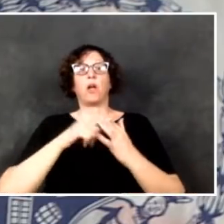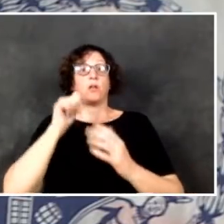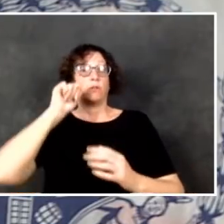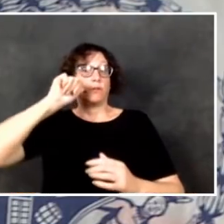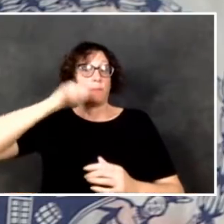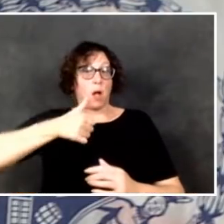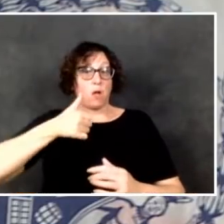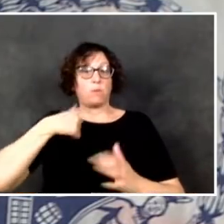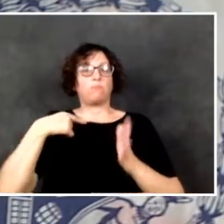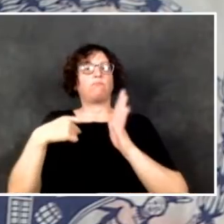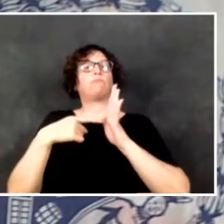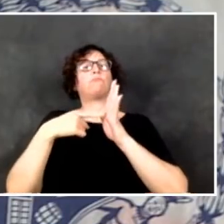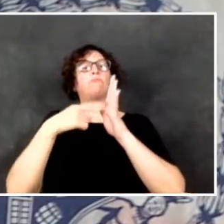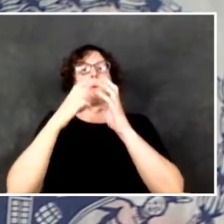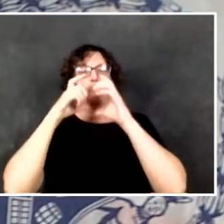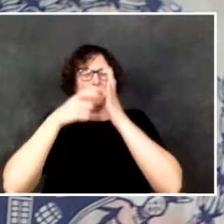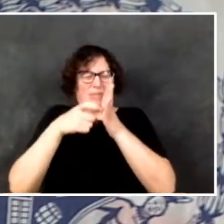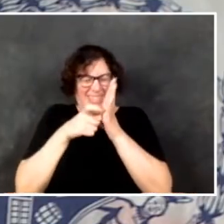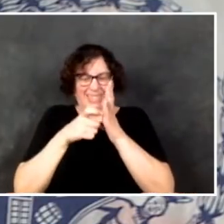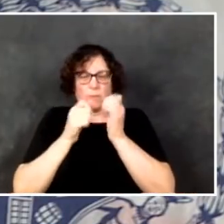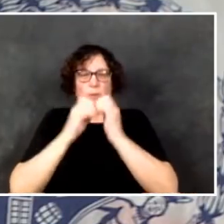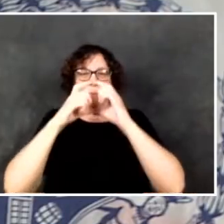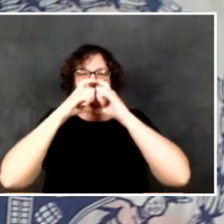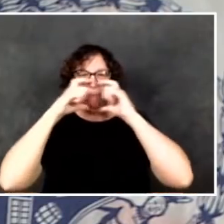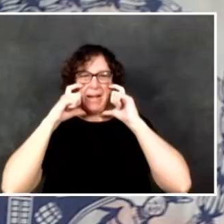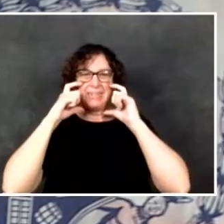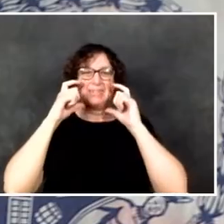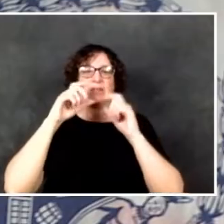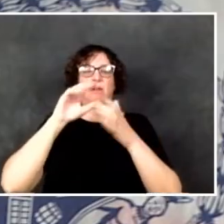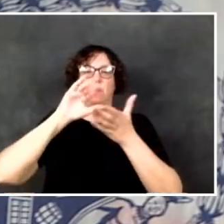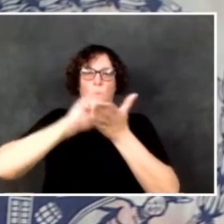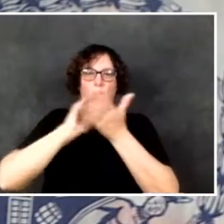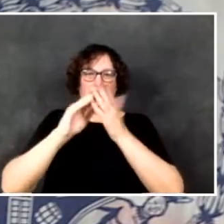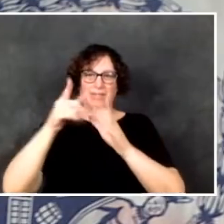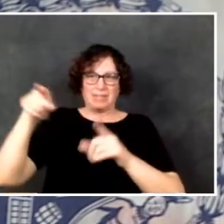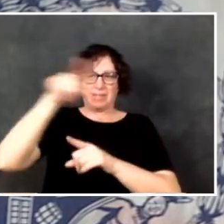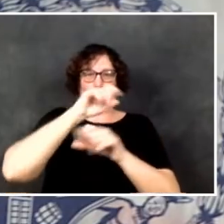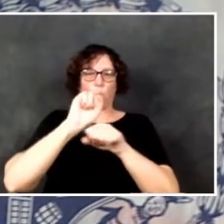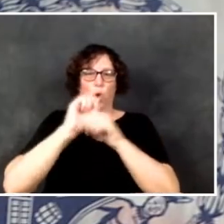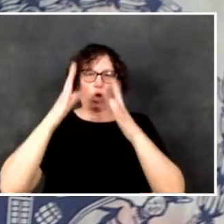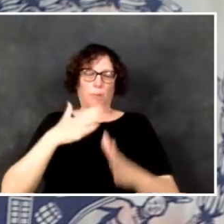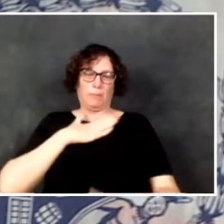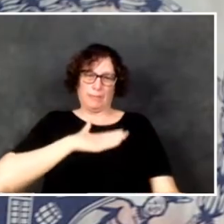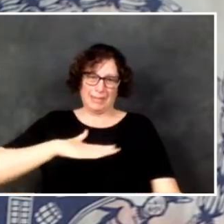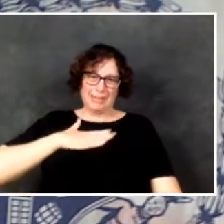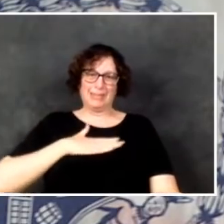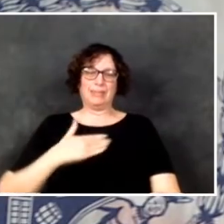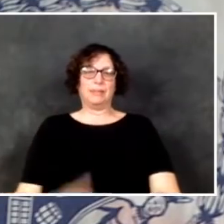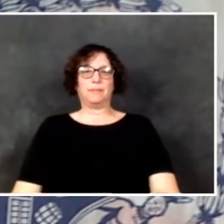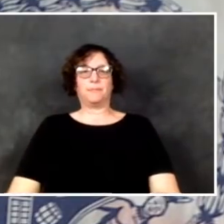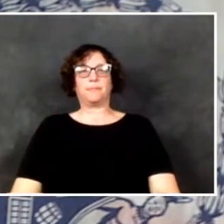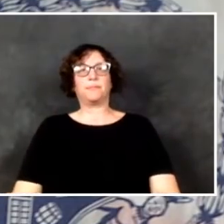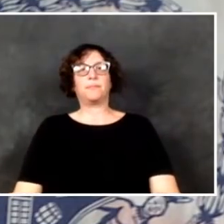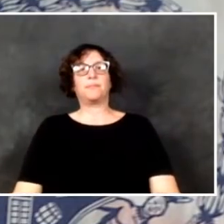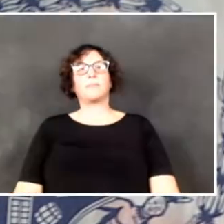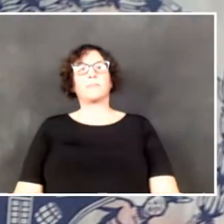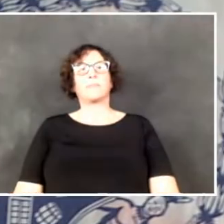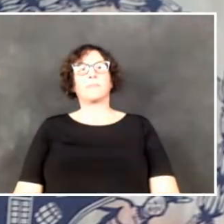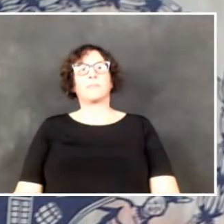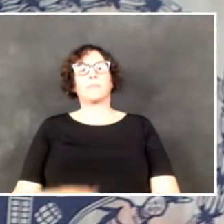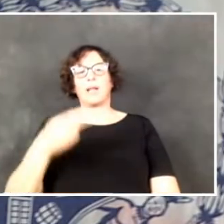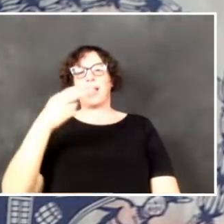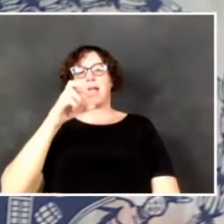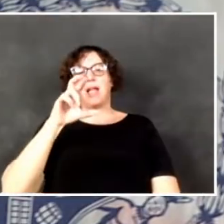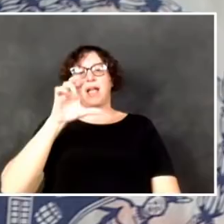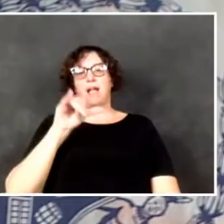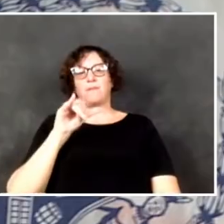city employees that come in contact with the public. Next, we have Henry from Bloomberg. Hello, Mr.